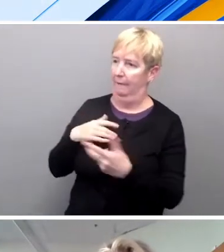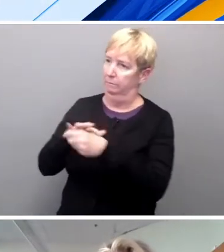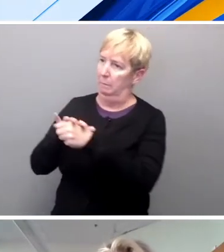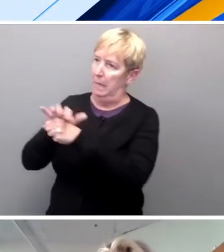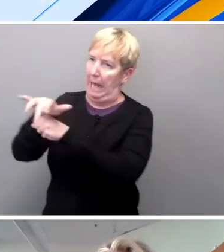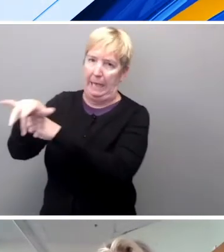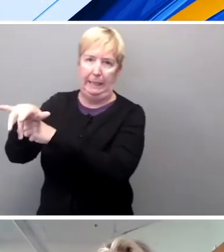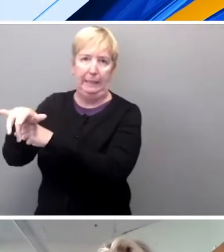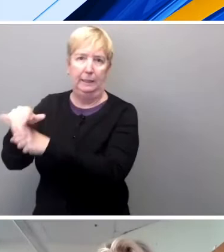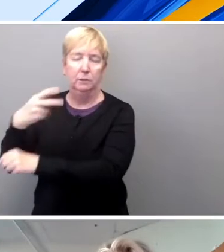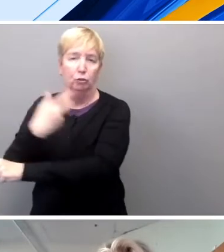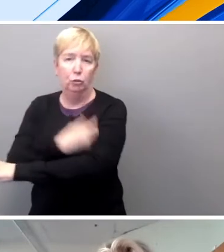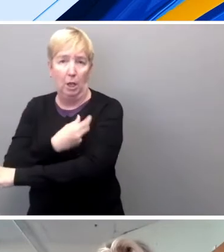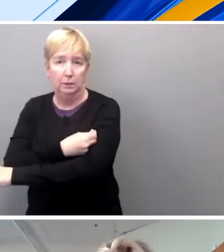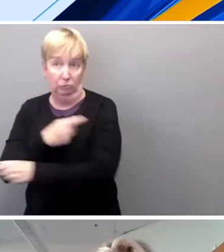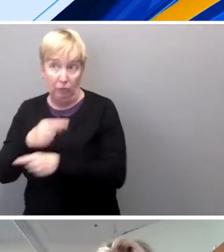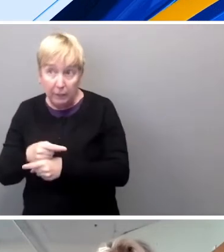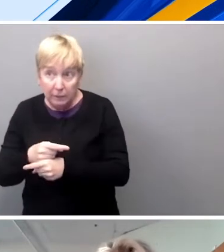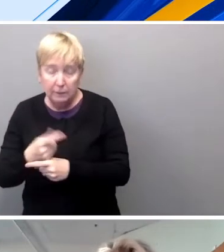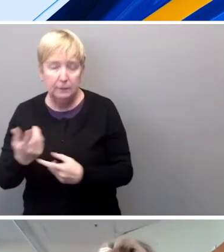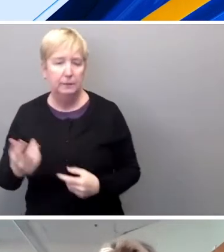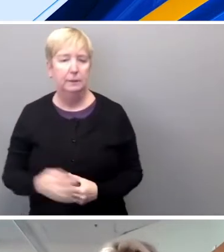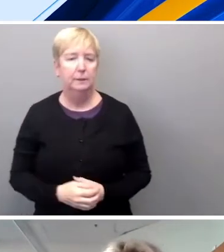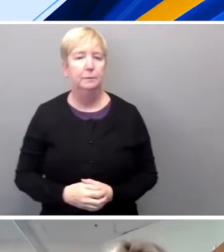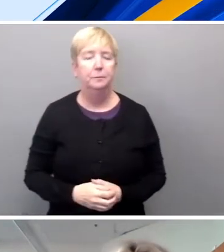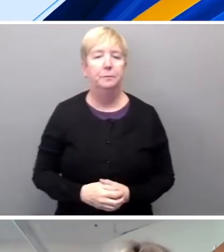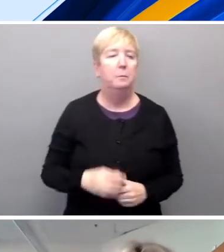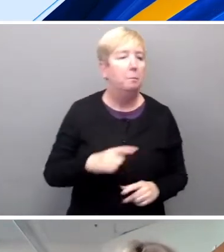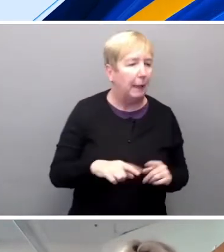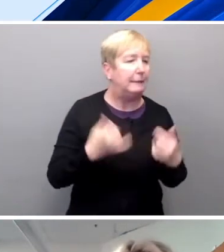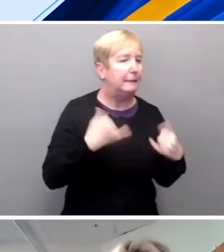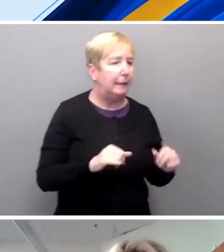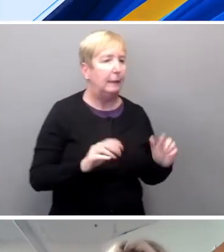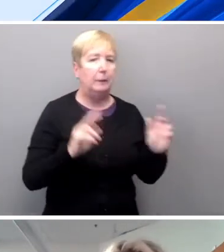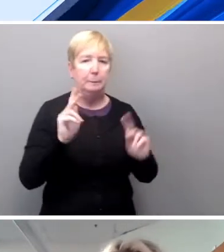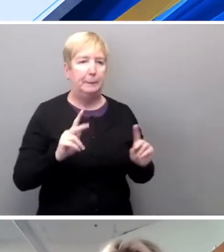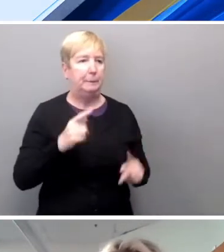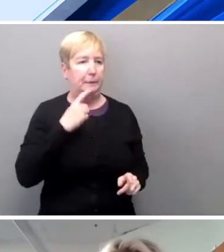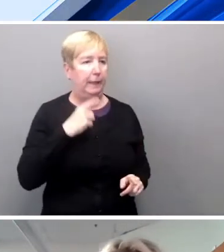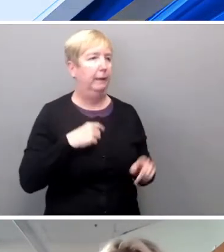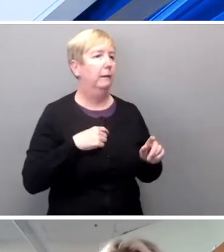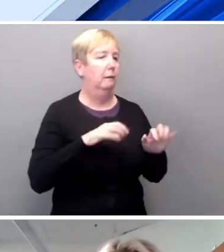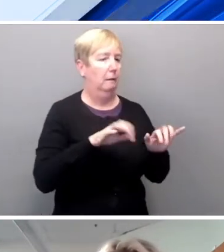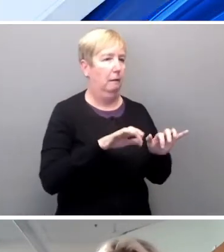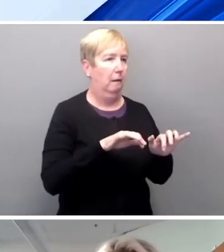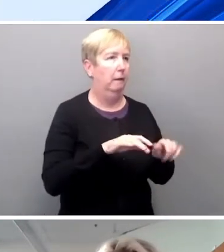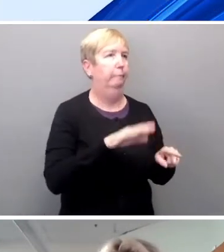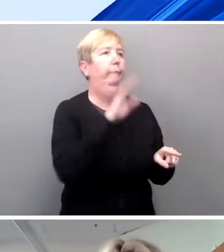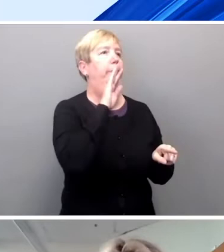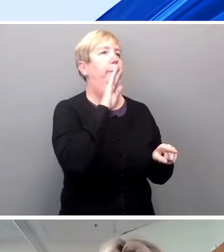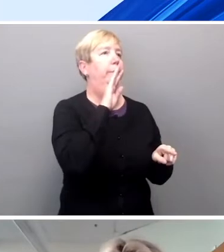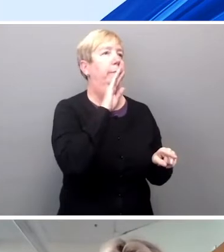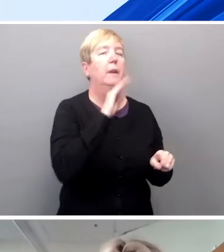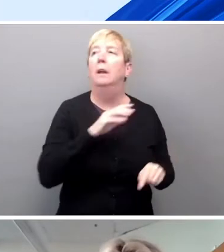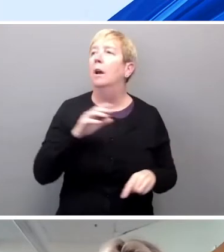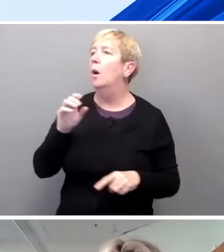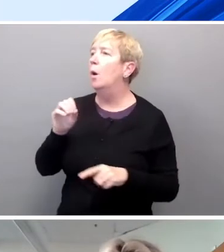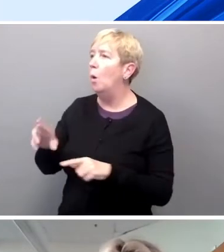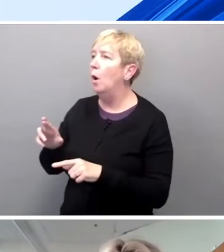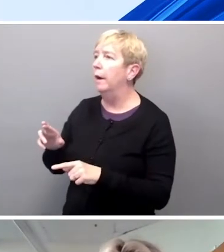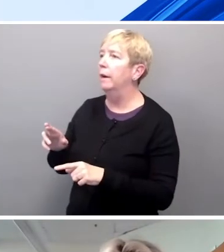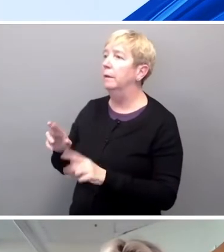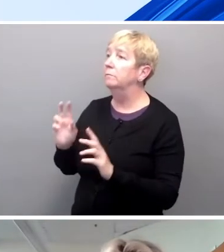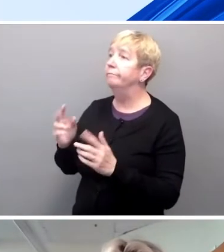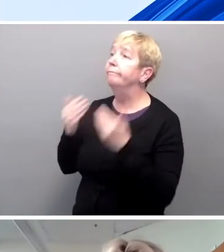wrong. But that people are still saying, I'm having trouble getting boosters if I use the state portal.